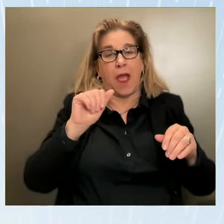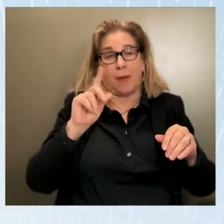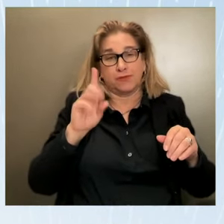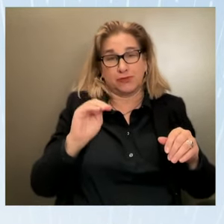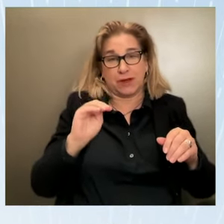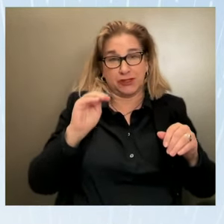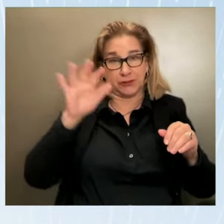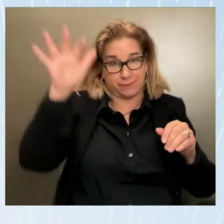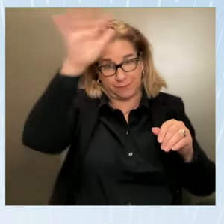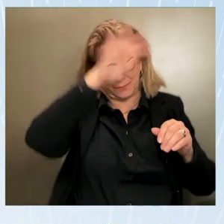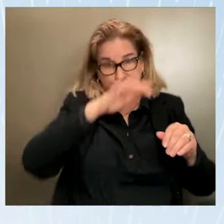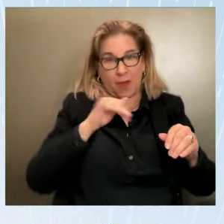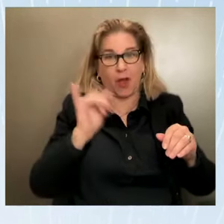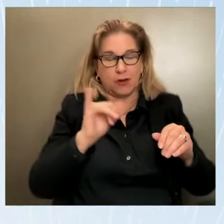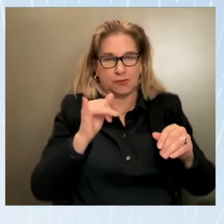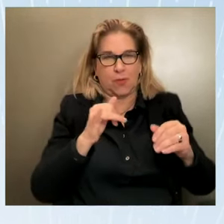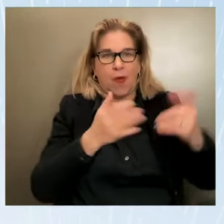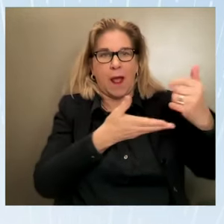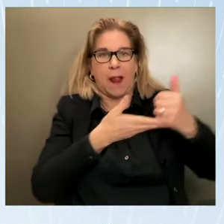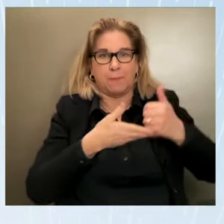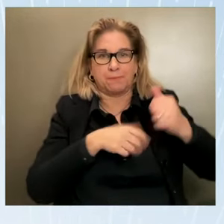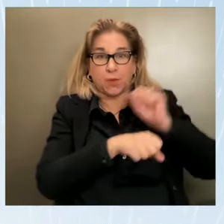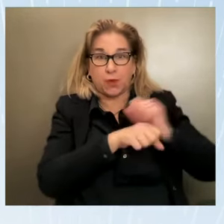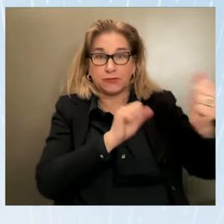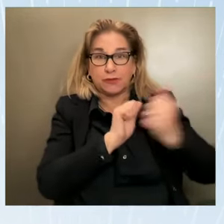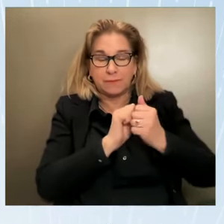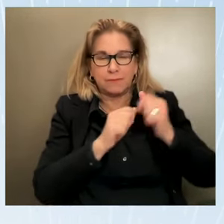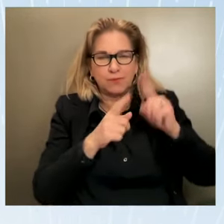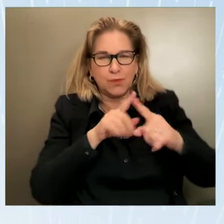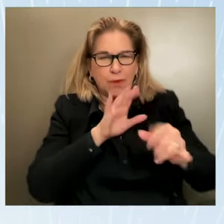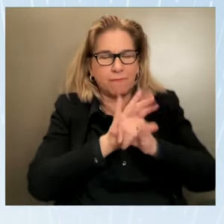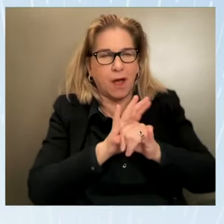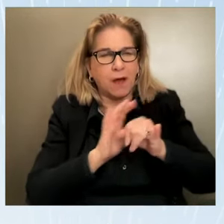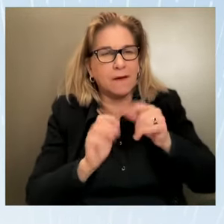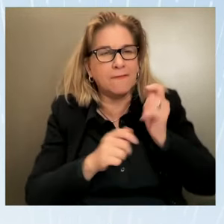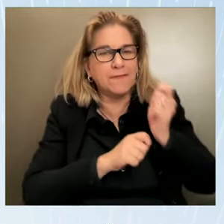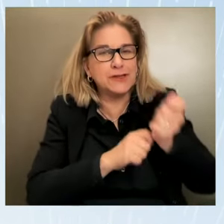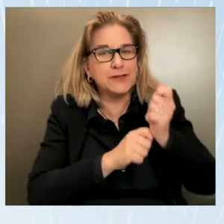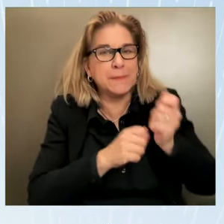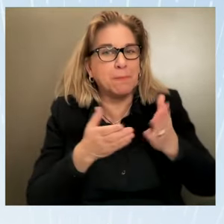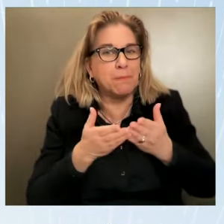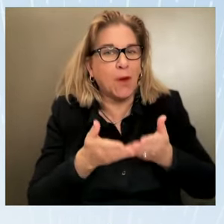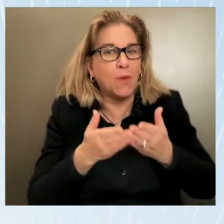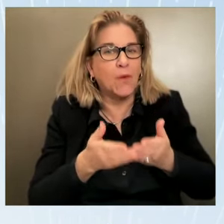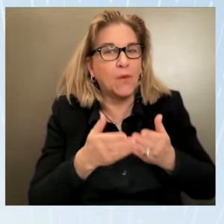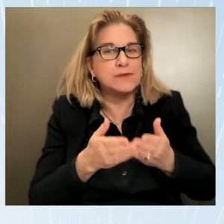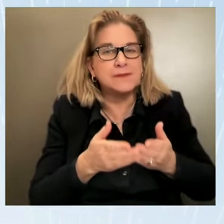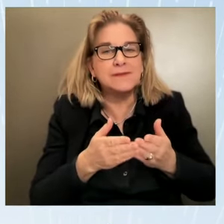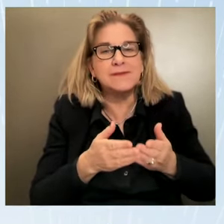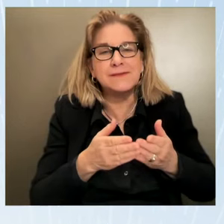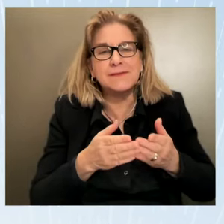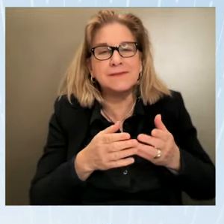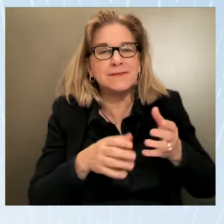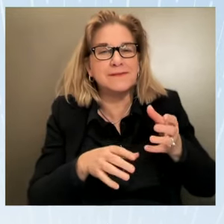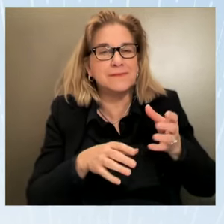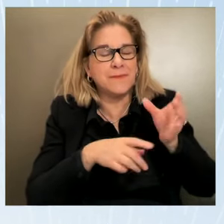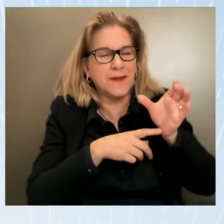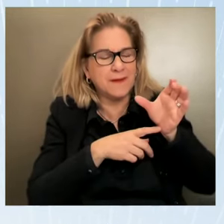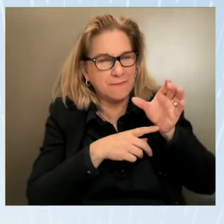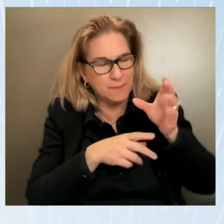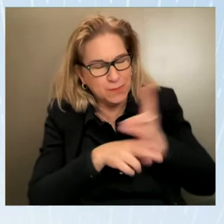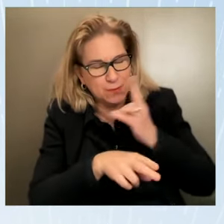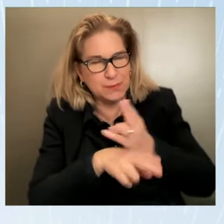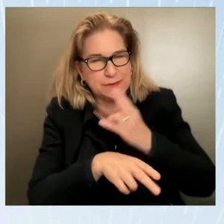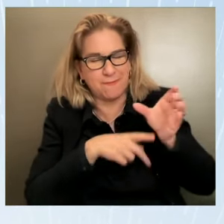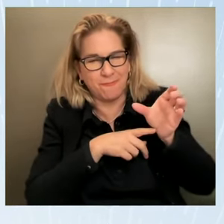fishery products that may have been produced using forced labor. Mm-hmm. NOAA convened senior government officials from a host of